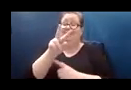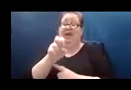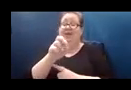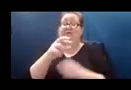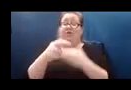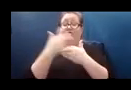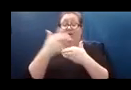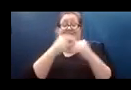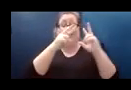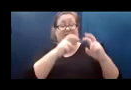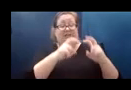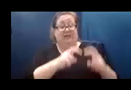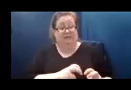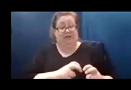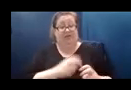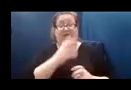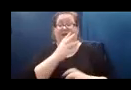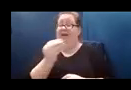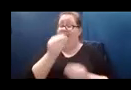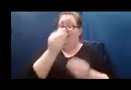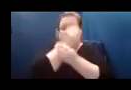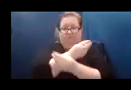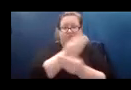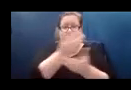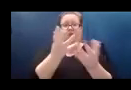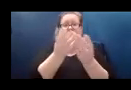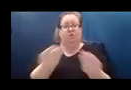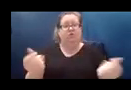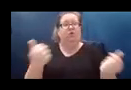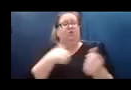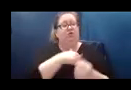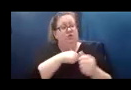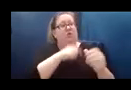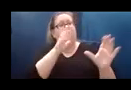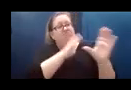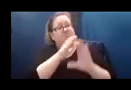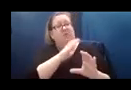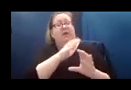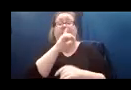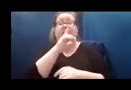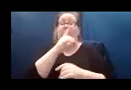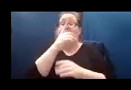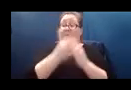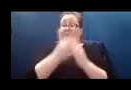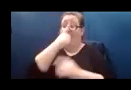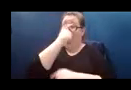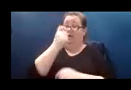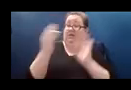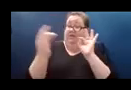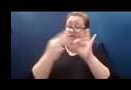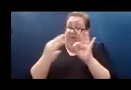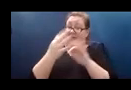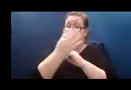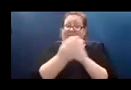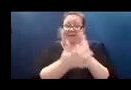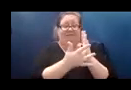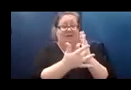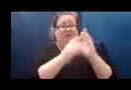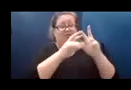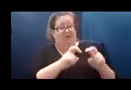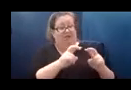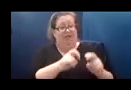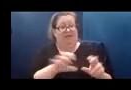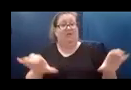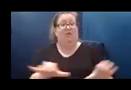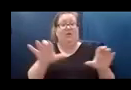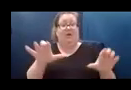some of the solutions that are being explored as both a result of the feedback that you've given us so far and the technical analysis that has been completed